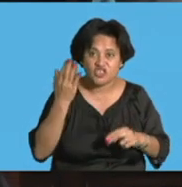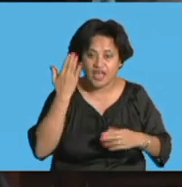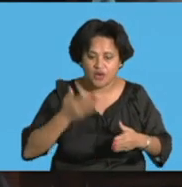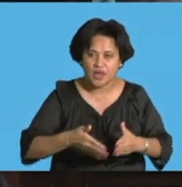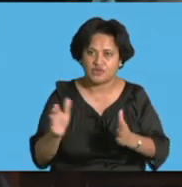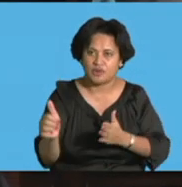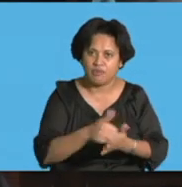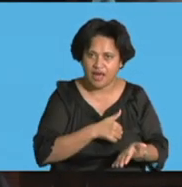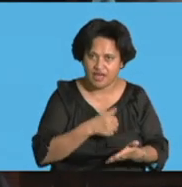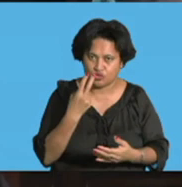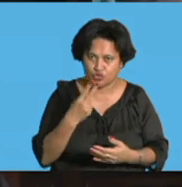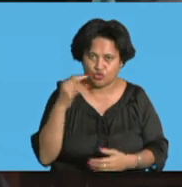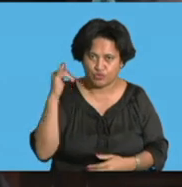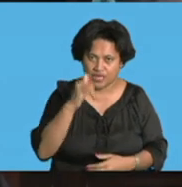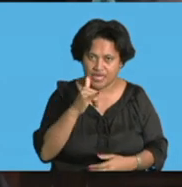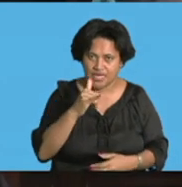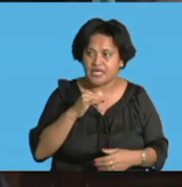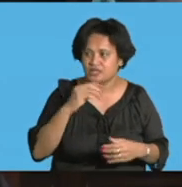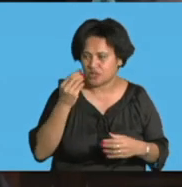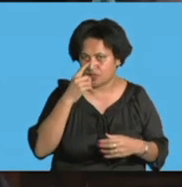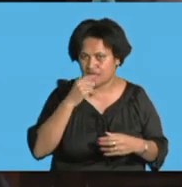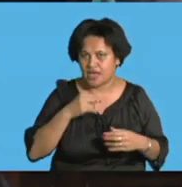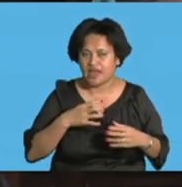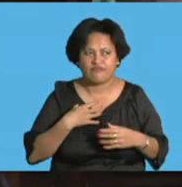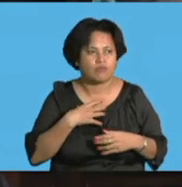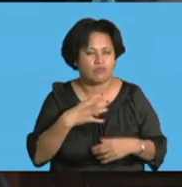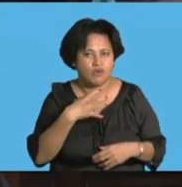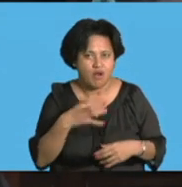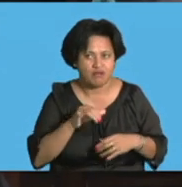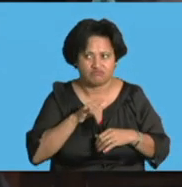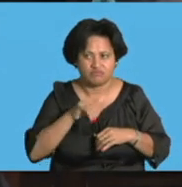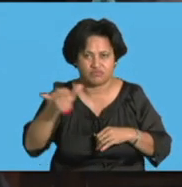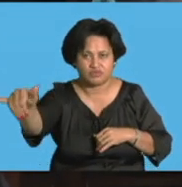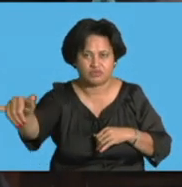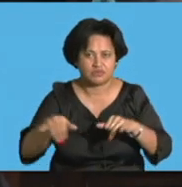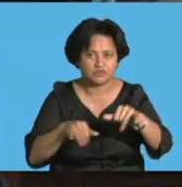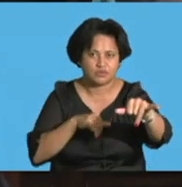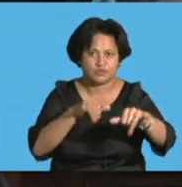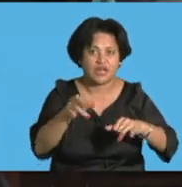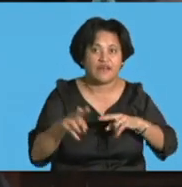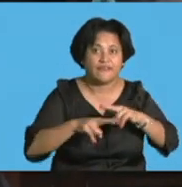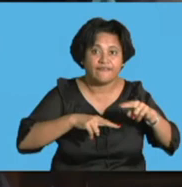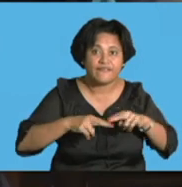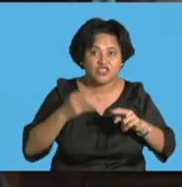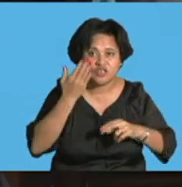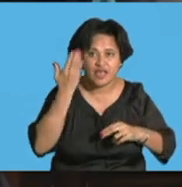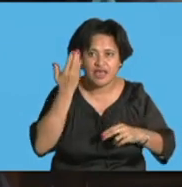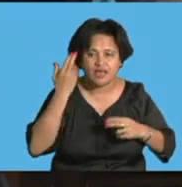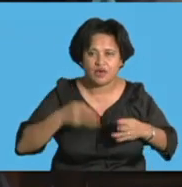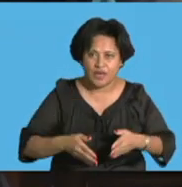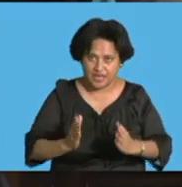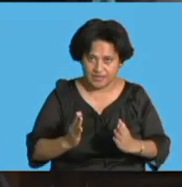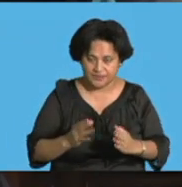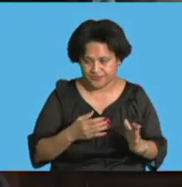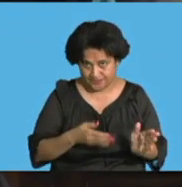Fijian tourism industry a bigger footprint and a world-class travel experience. Mr. Speaker, sir, moving to the Ministry of